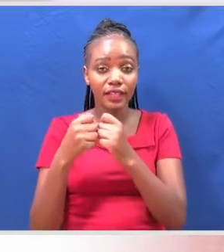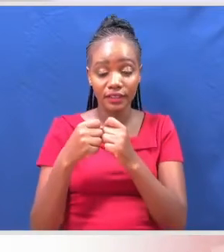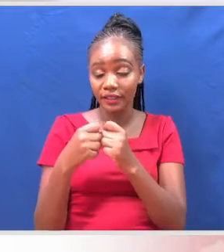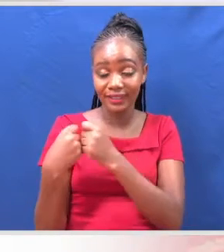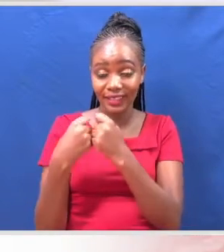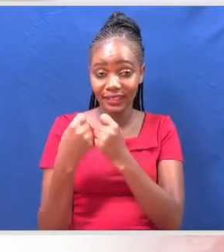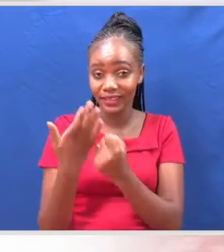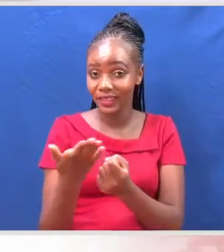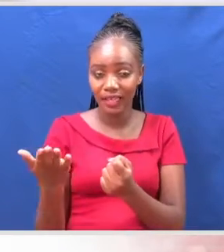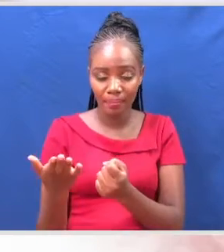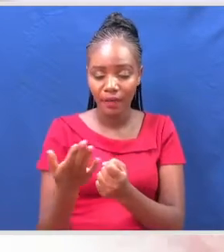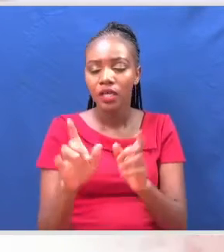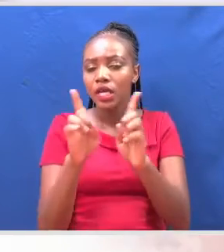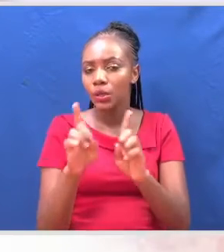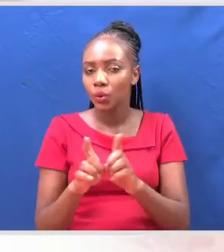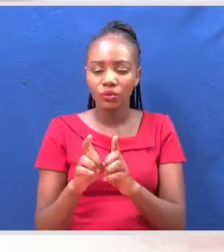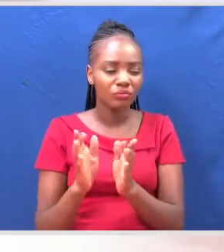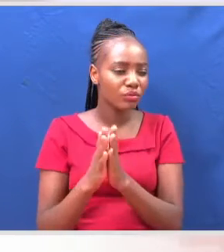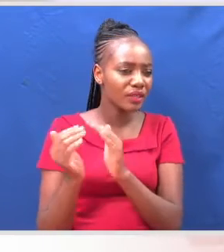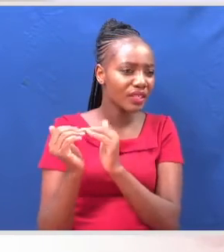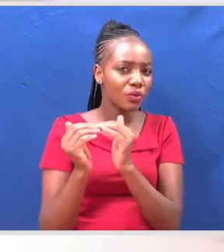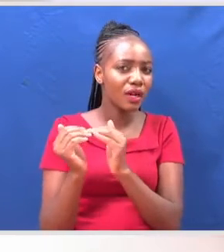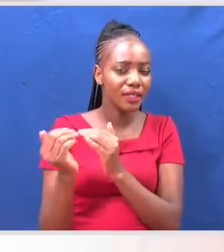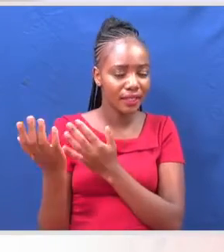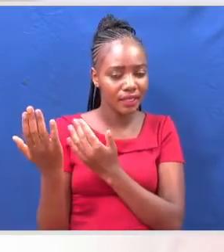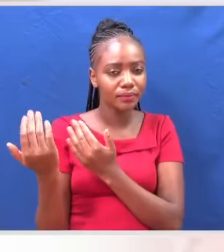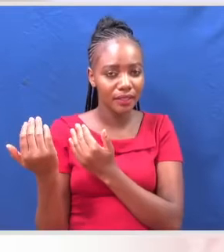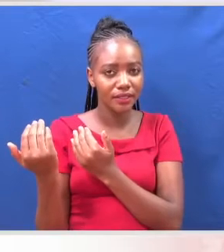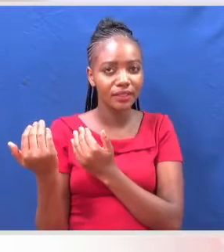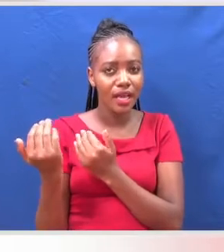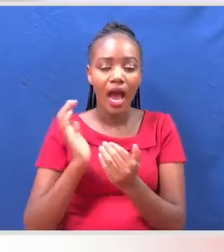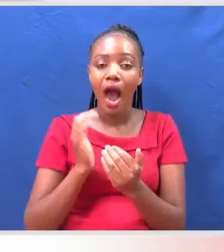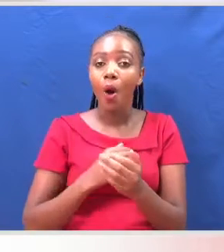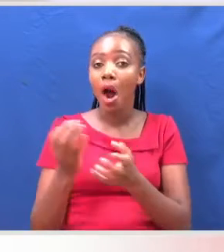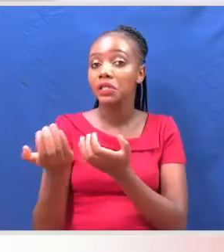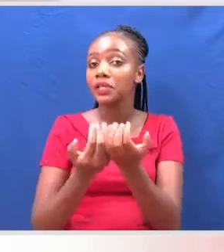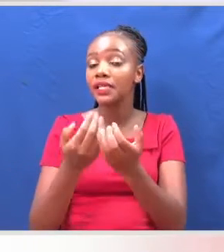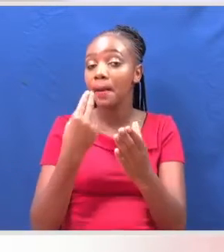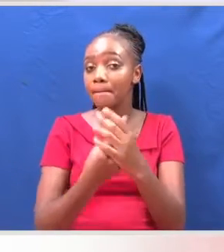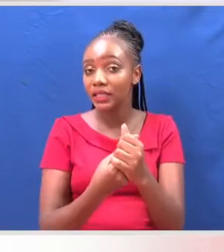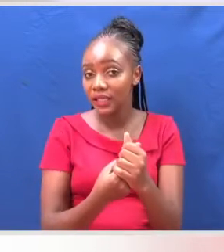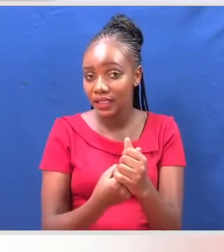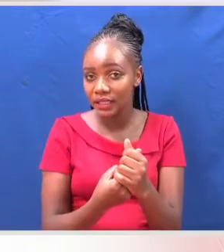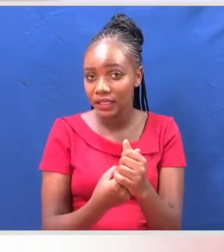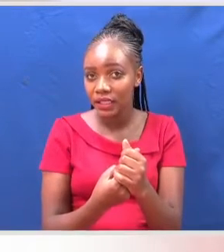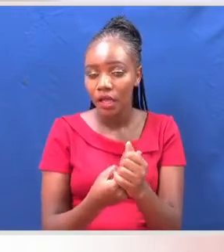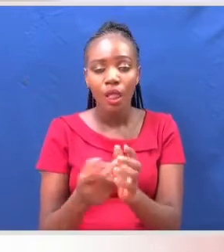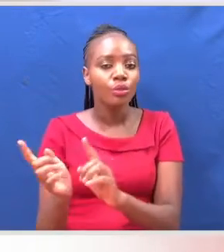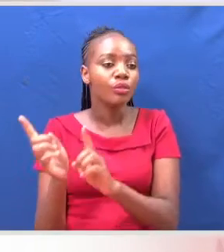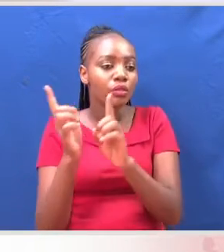systems, we equally expect our trading partners to trade in safe